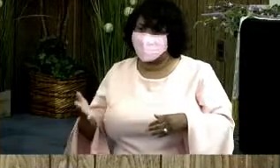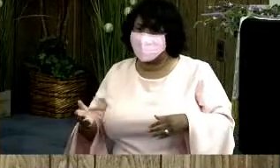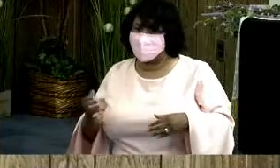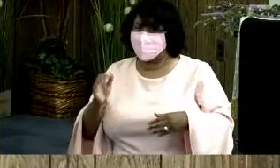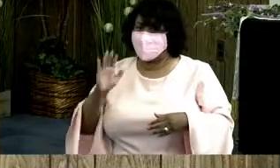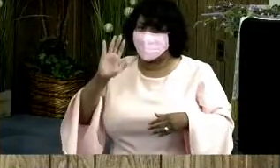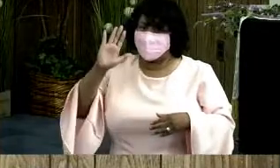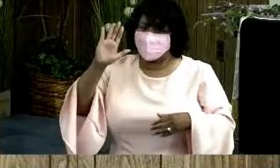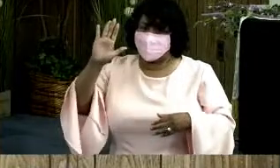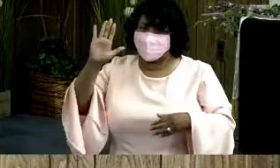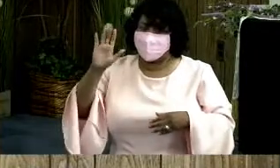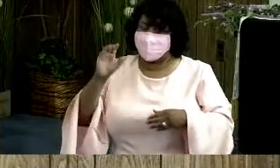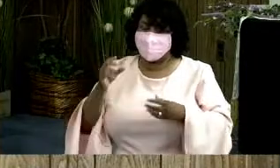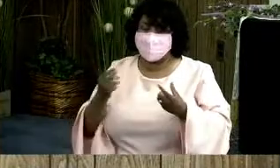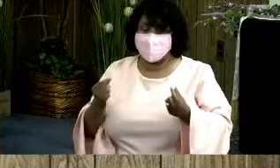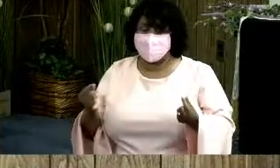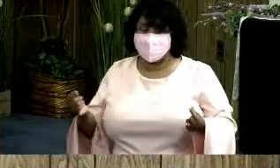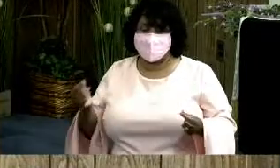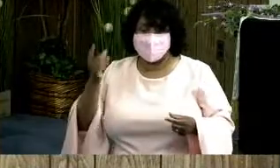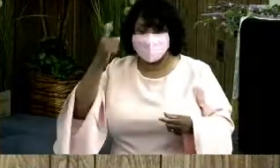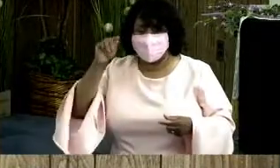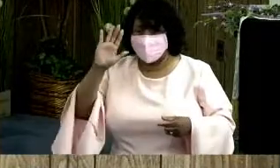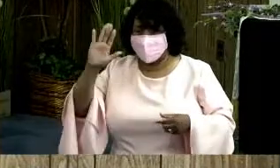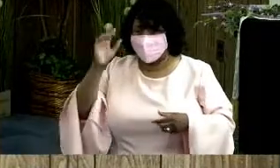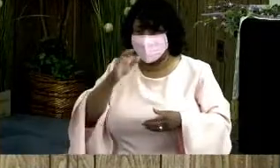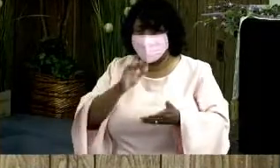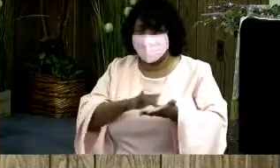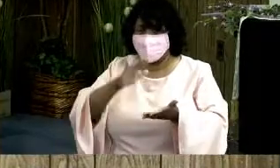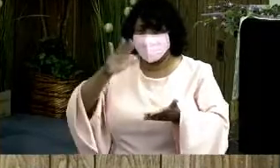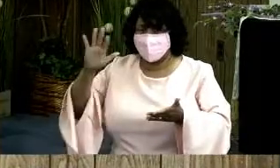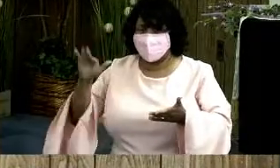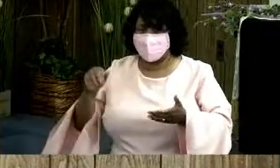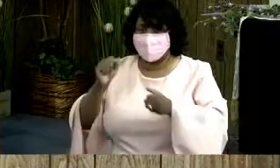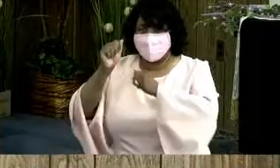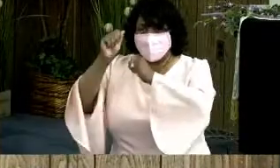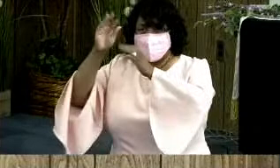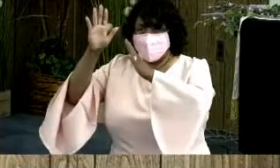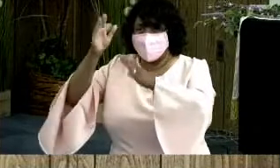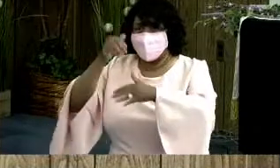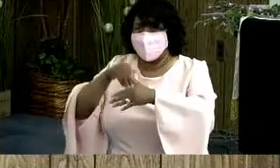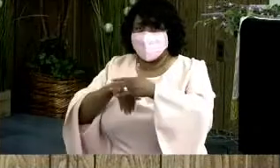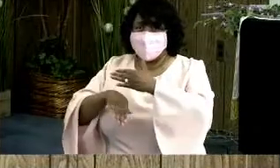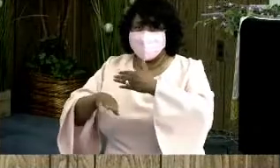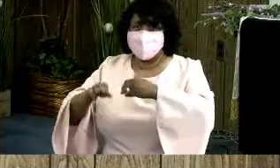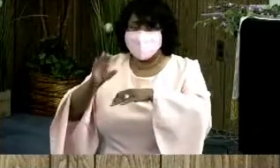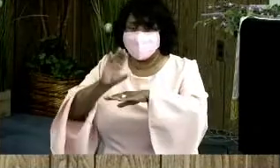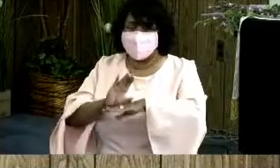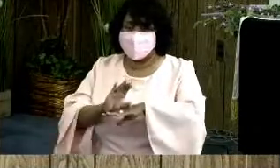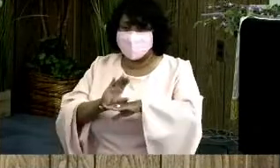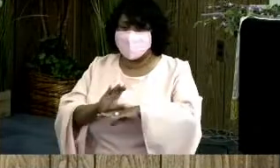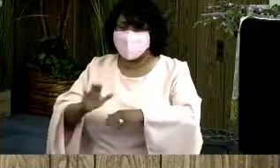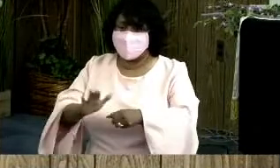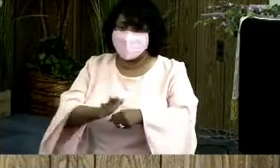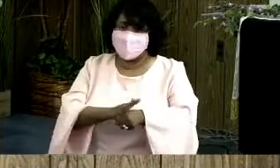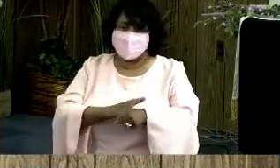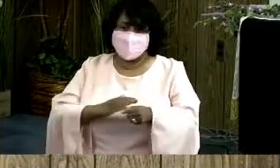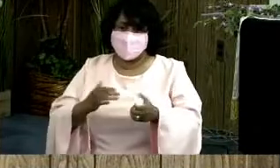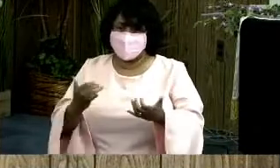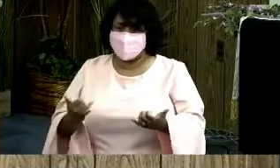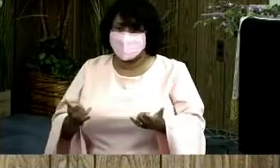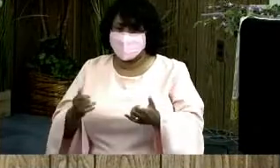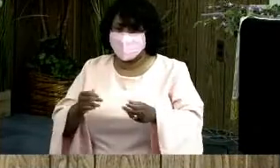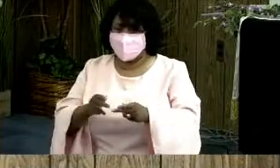your glory, Father. Father, in this sanctuary, fill this place like you filled